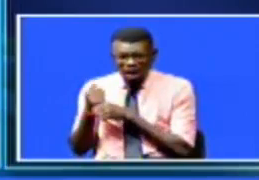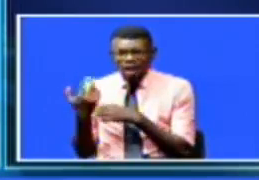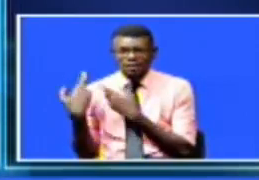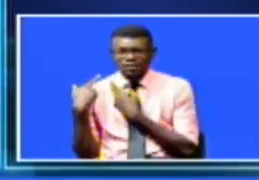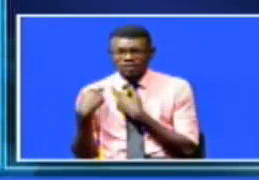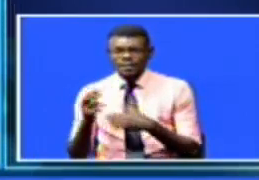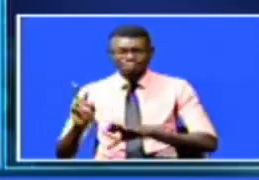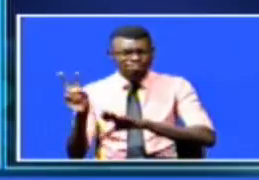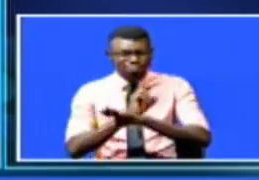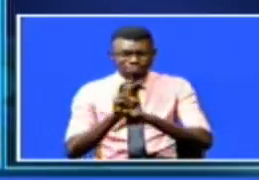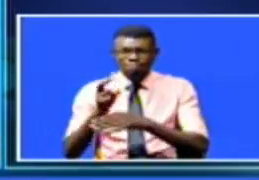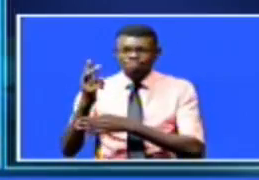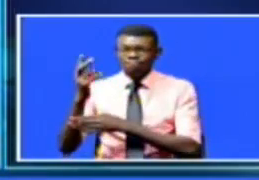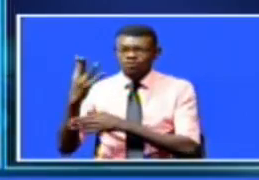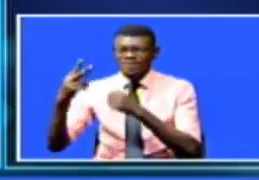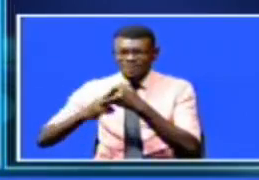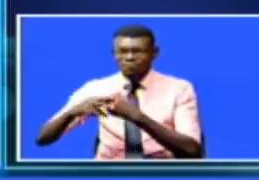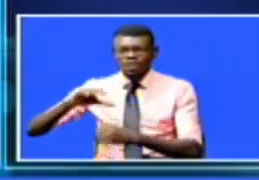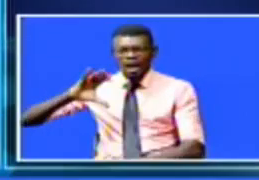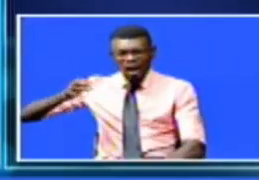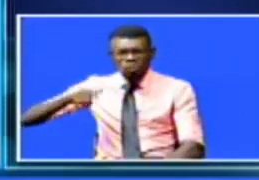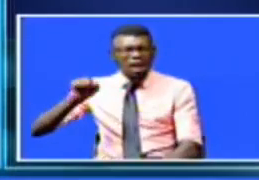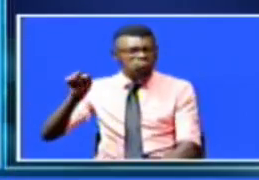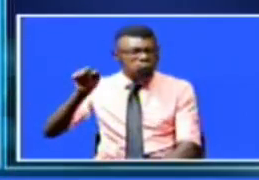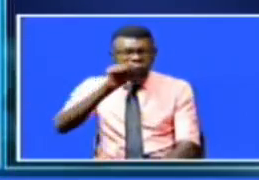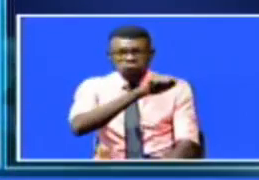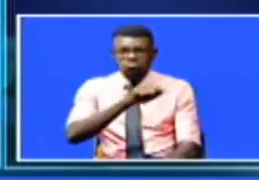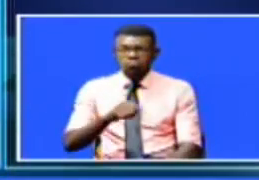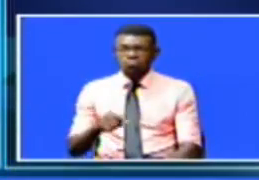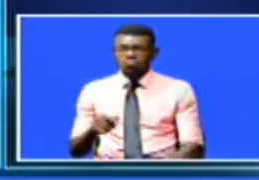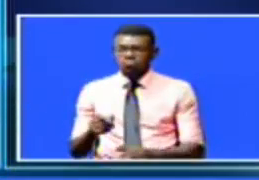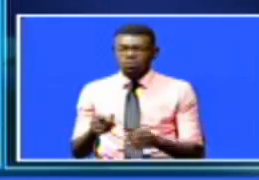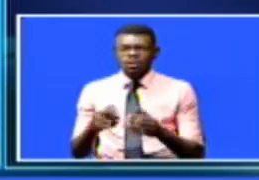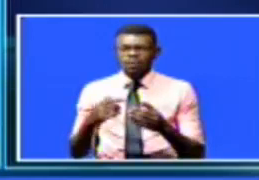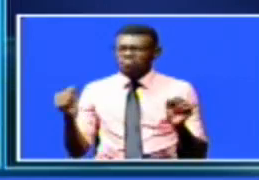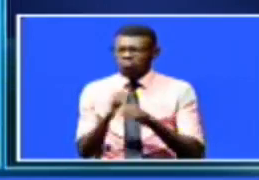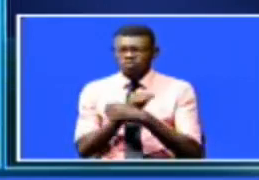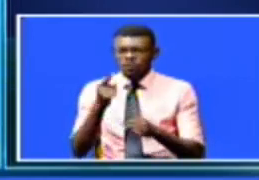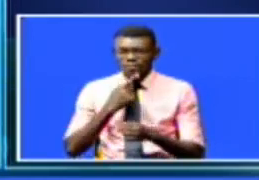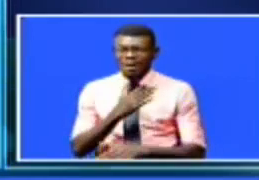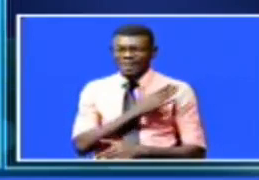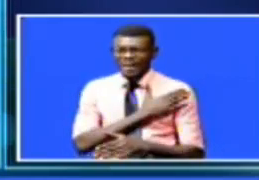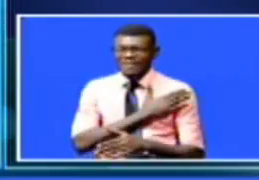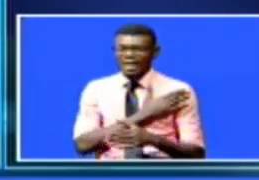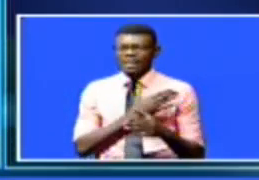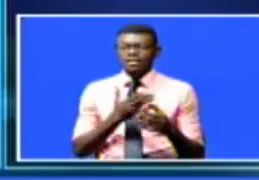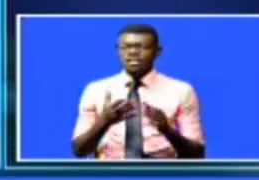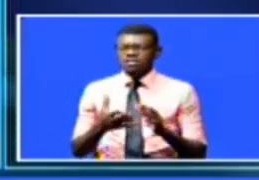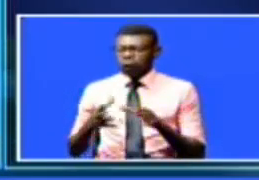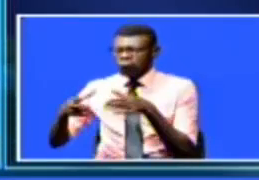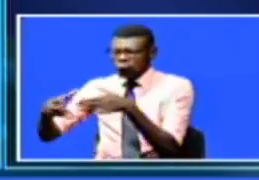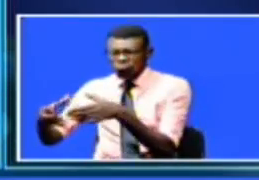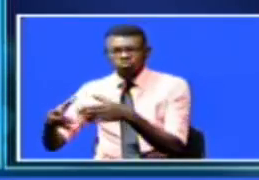out all the 47 counties. Okay. You're not going to divide and say, you senators from NASA, look at the counties that